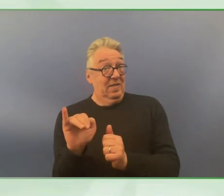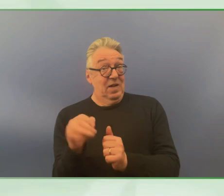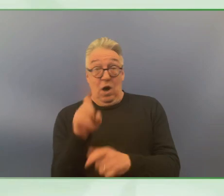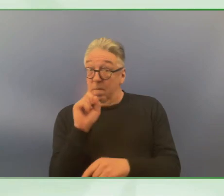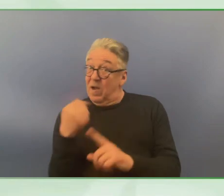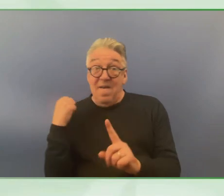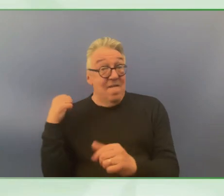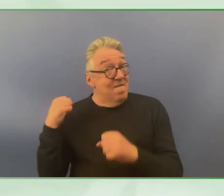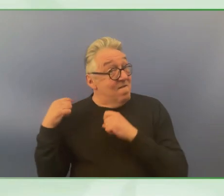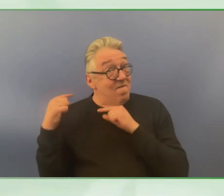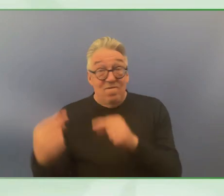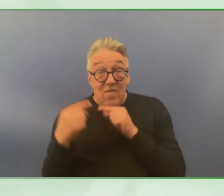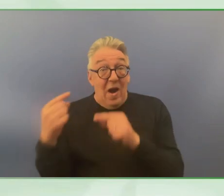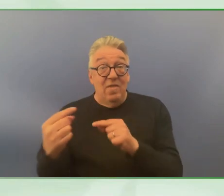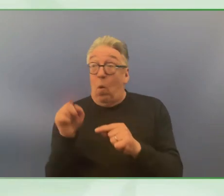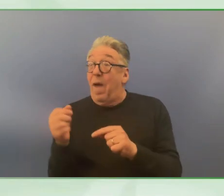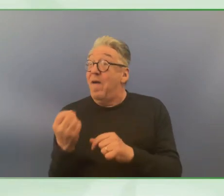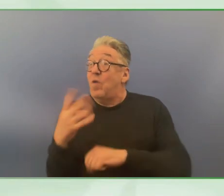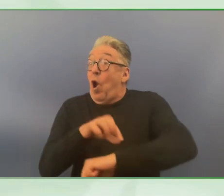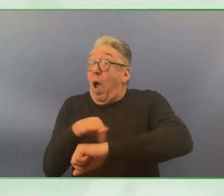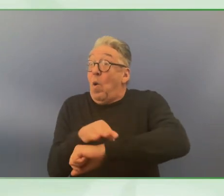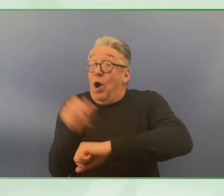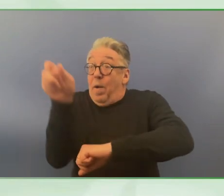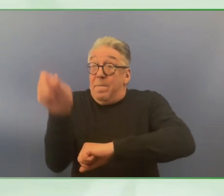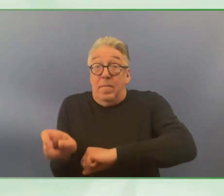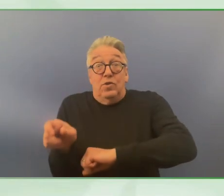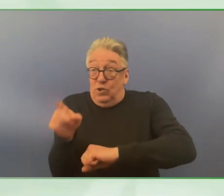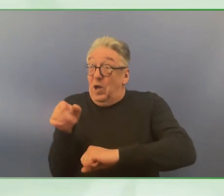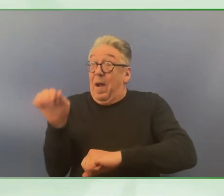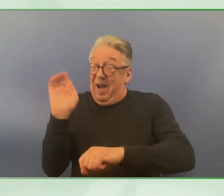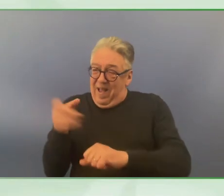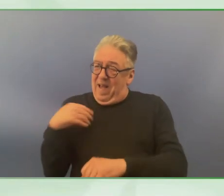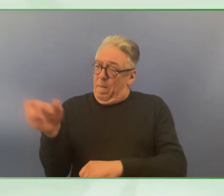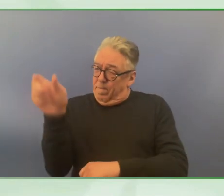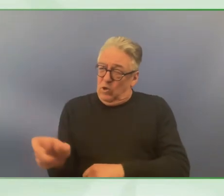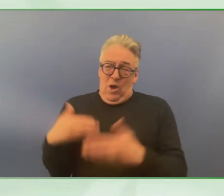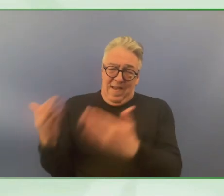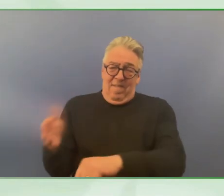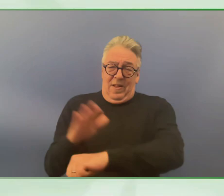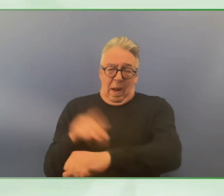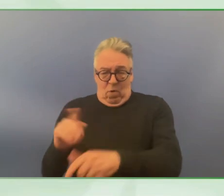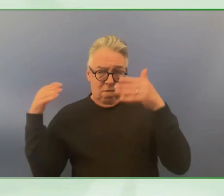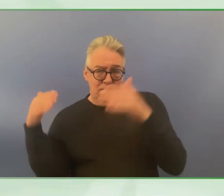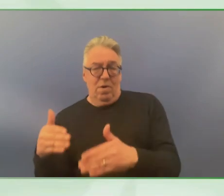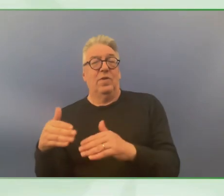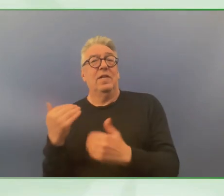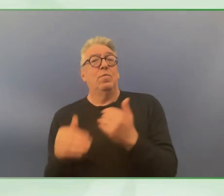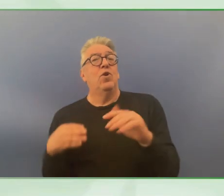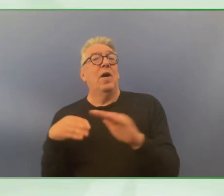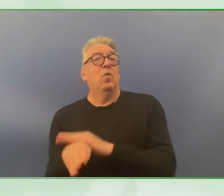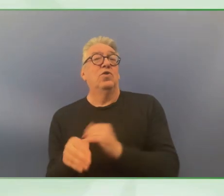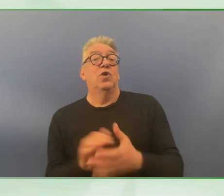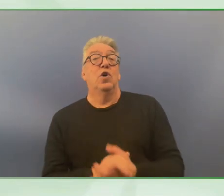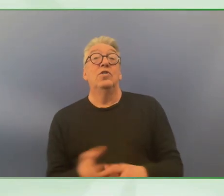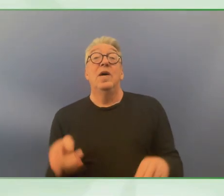someone can explicitly work on that. And for us, it's a game changer when we see that companies have this focus with their resources on that, so